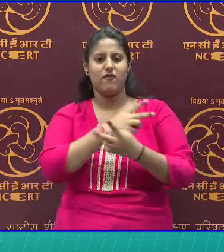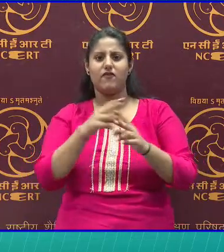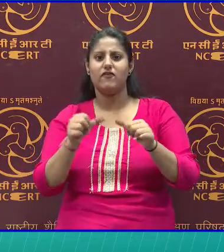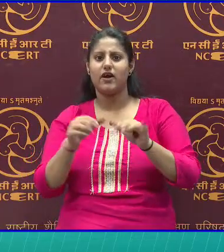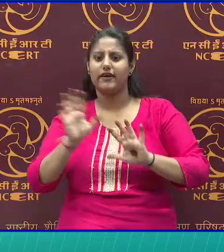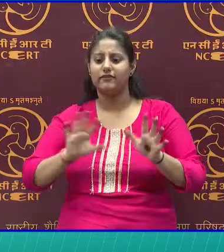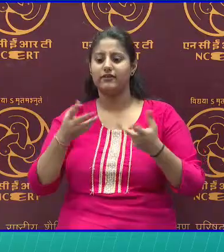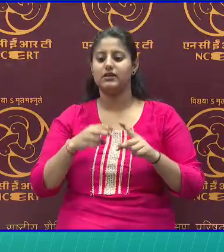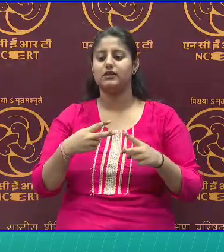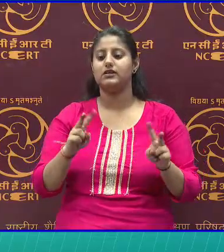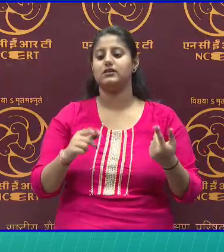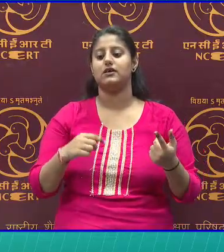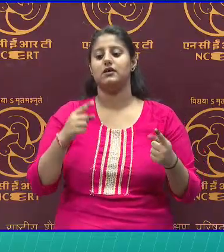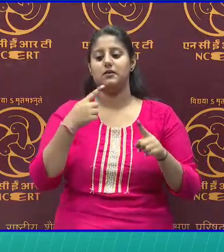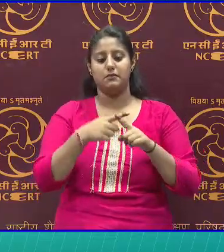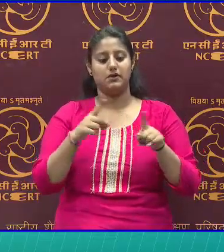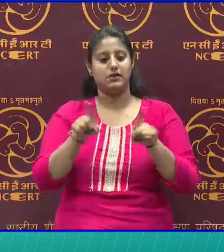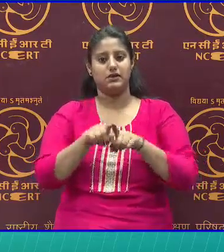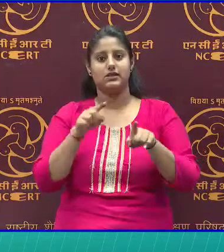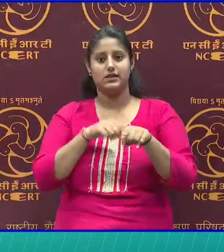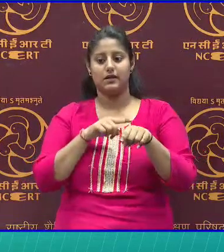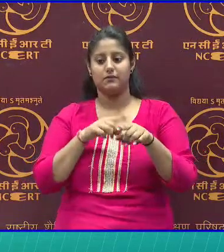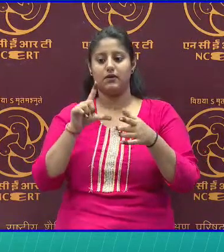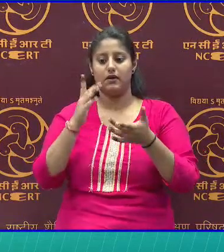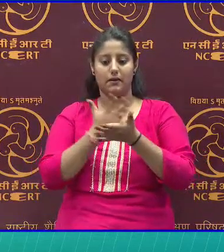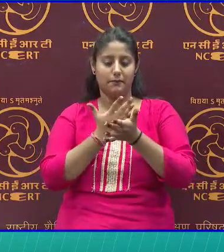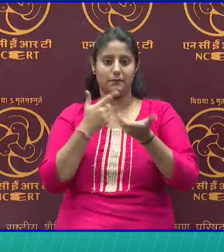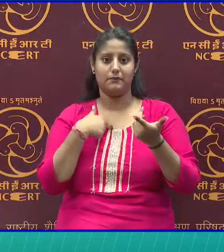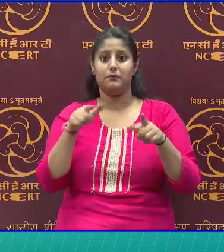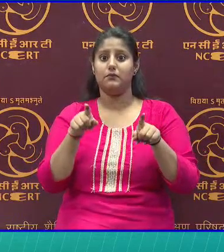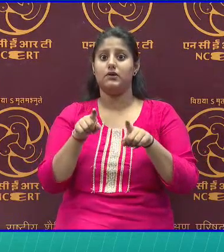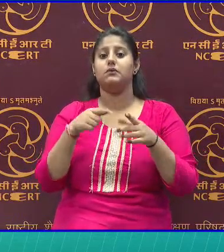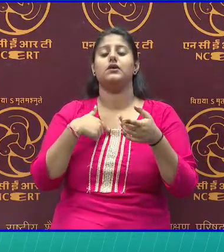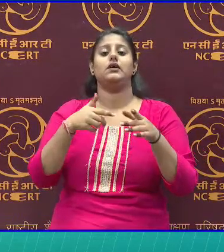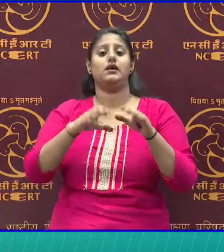same chapter we are introducing chef as a professional.